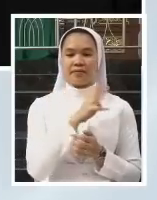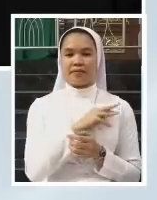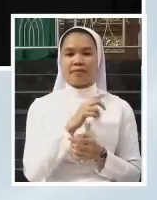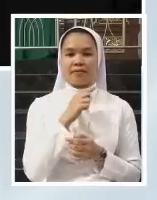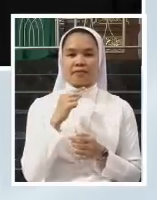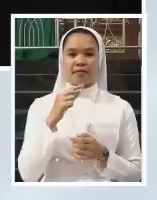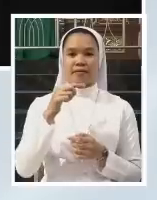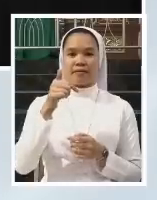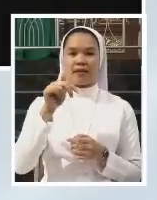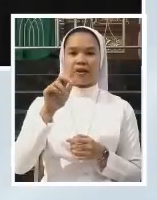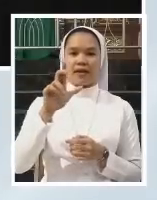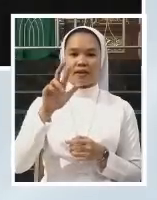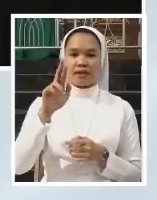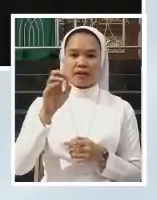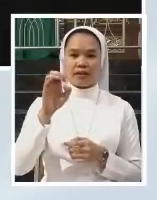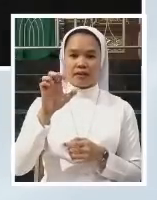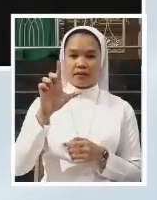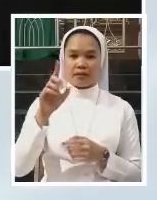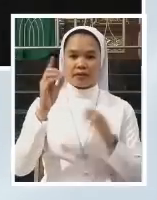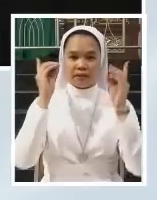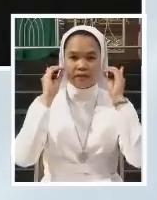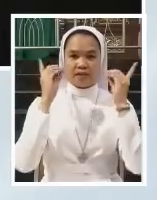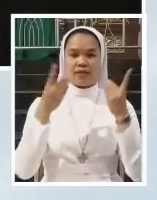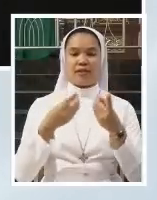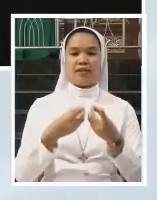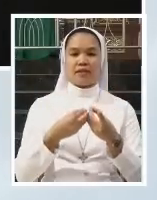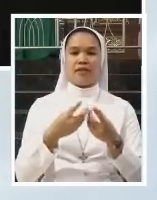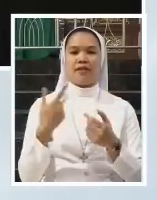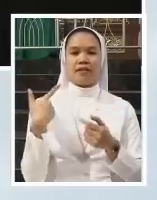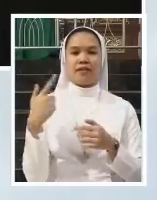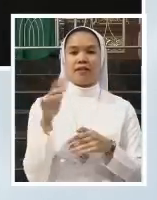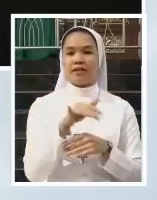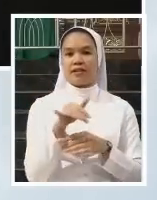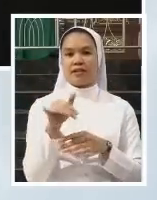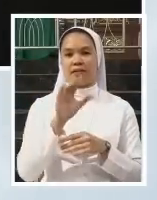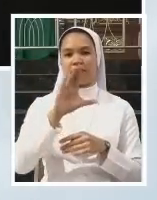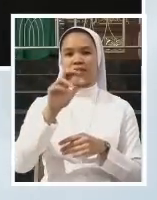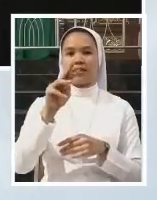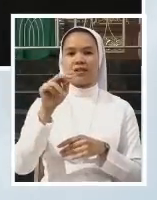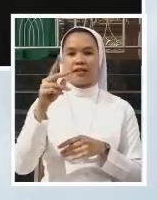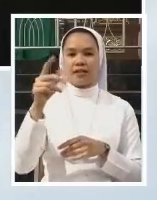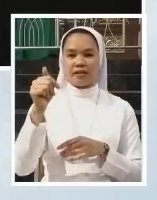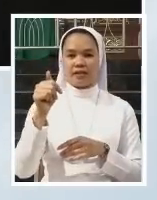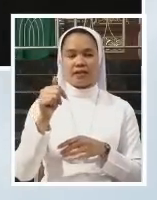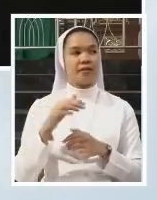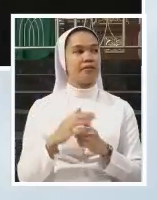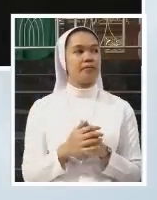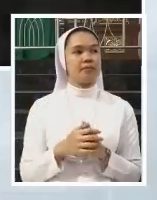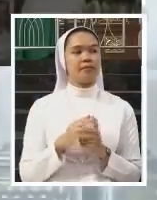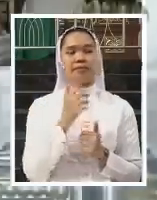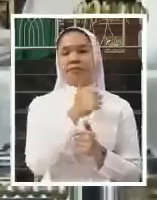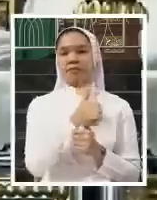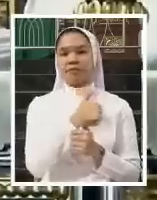Father Arnold Bulima, Diocese of Saskatoon, Saskatchewan, Canada.